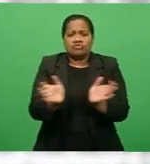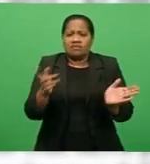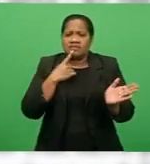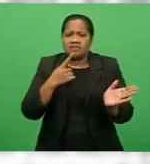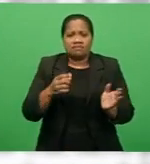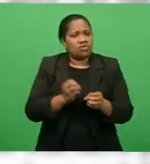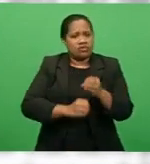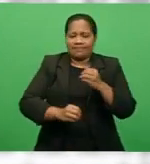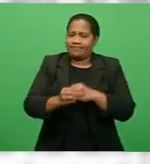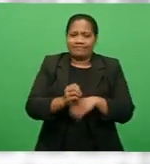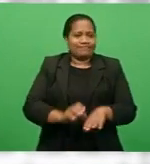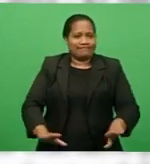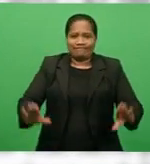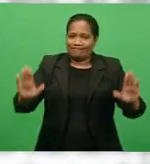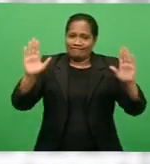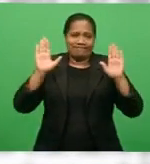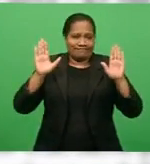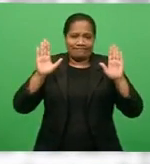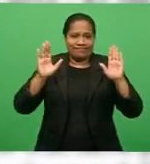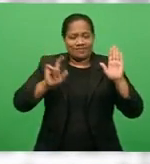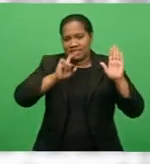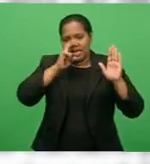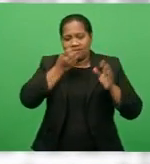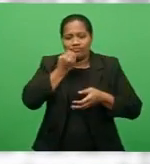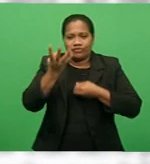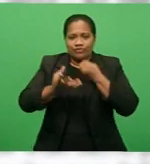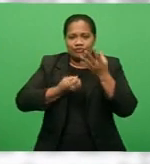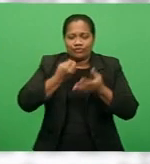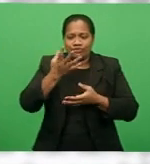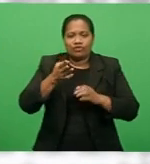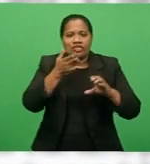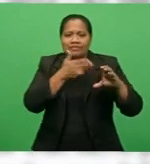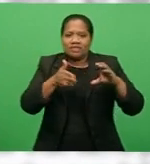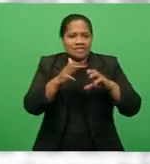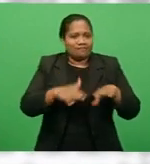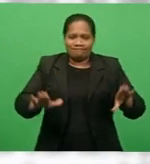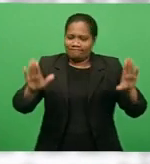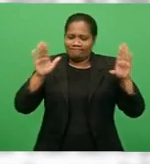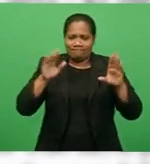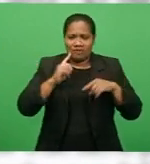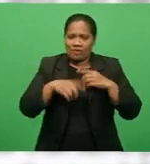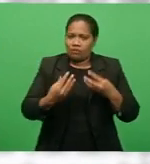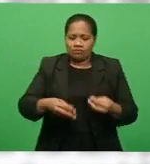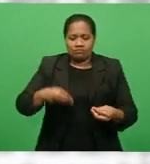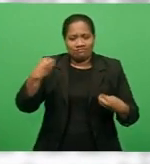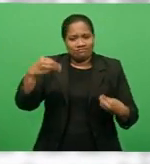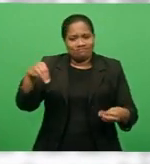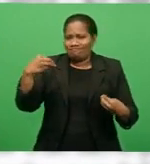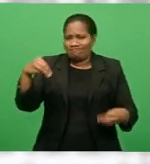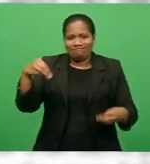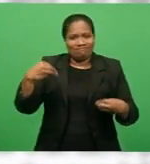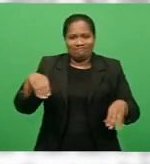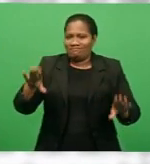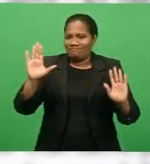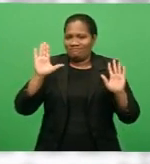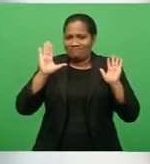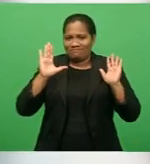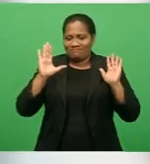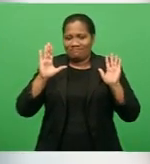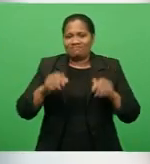in a position to make a media statement relating to audit reports. Nunn says this would impair the independence of his